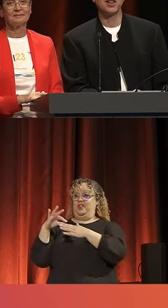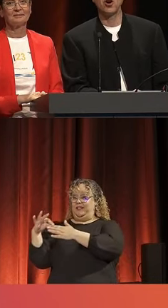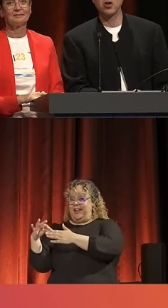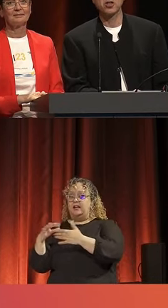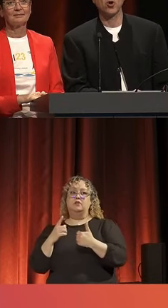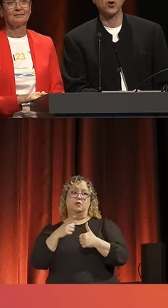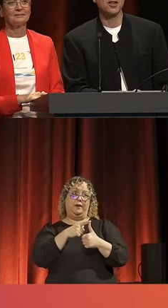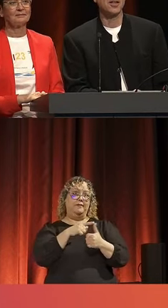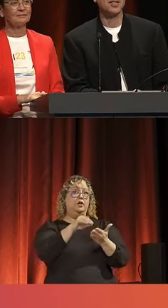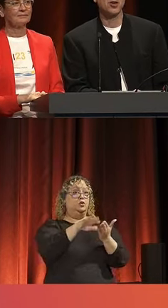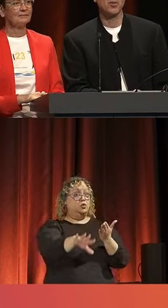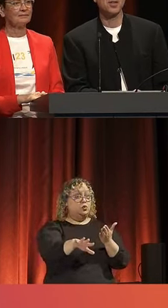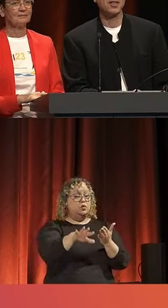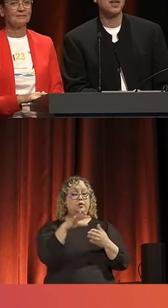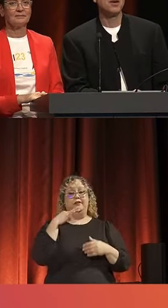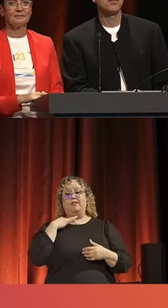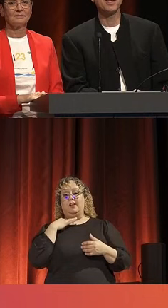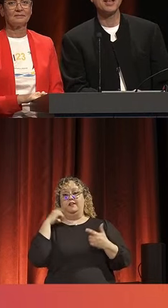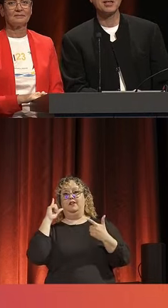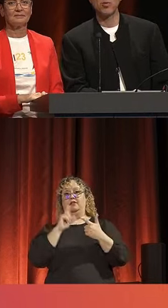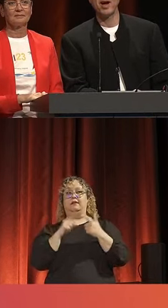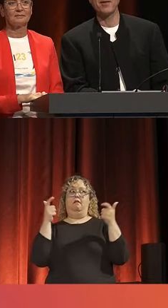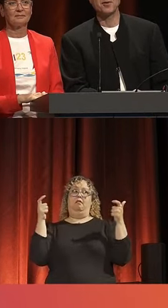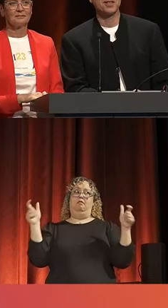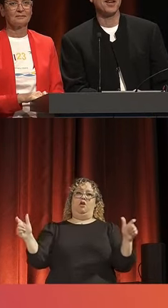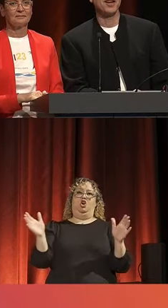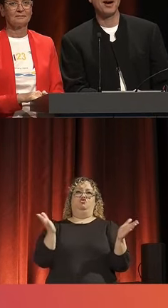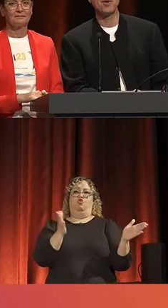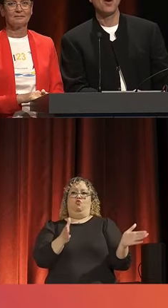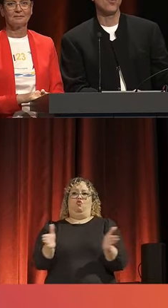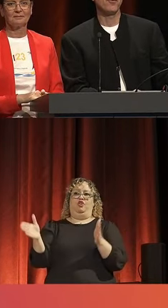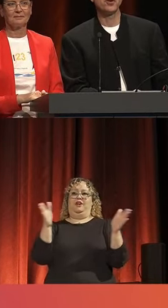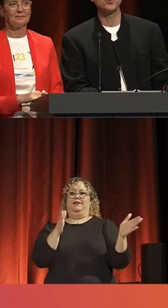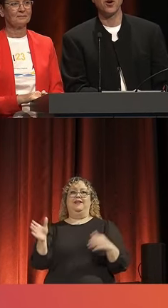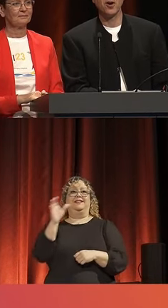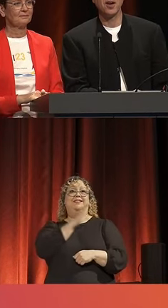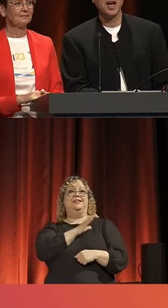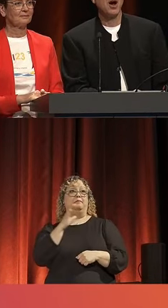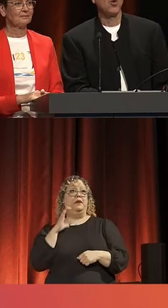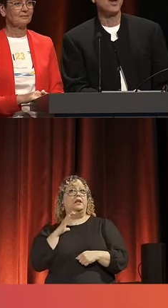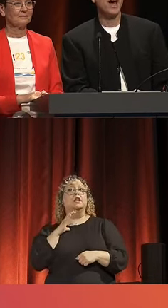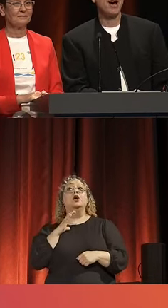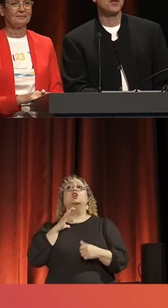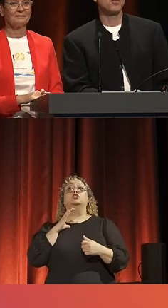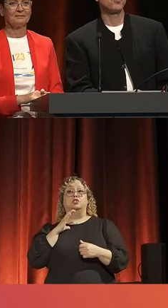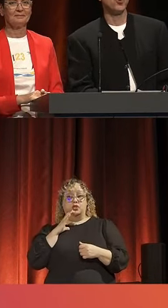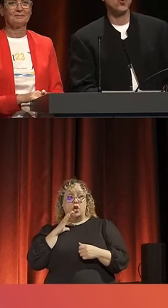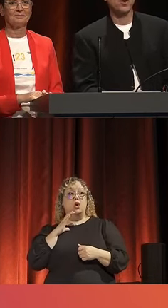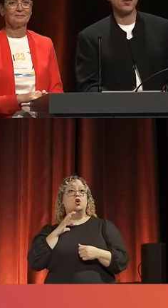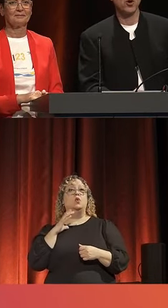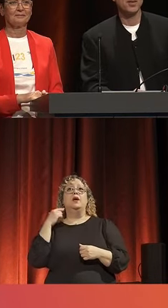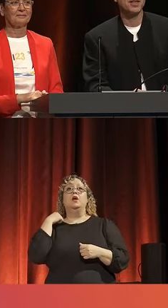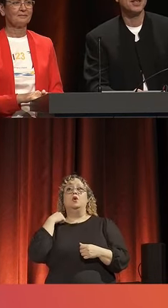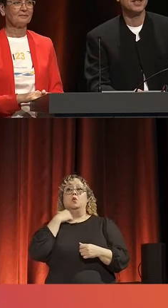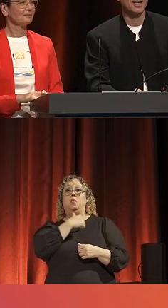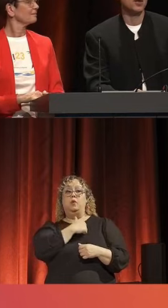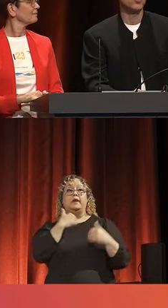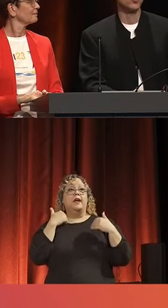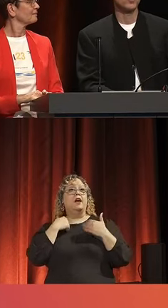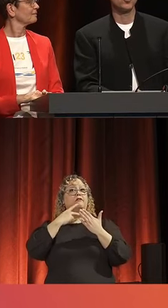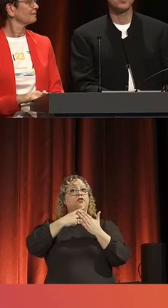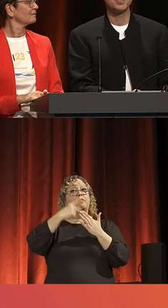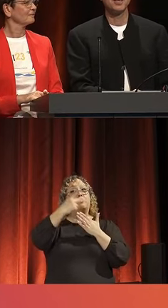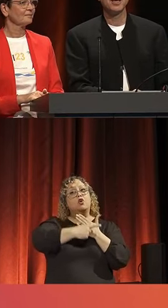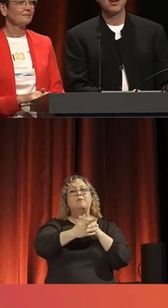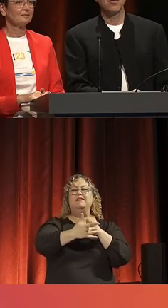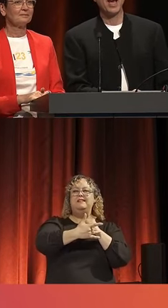have a large organizing committee. Please wave, stand up, wherever you are. We have the program committee, the technical